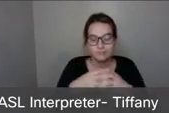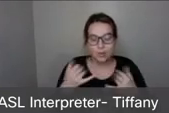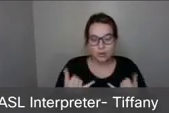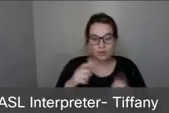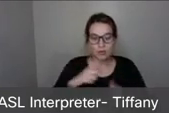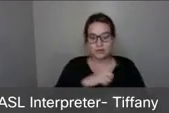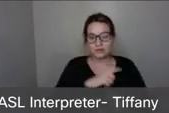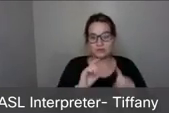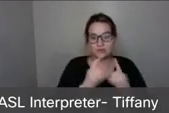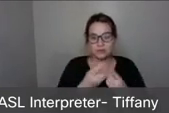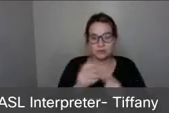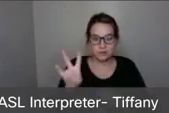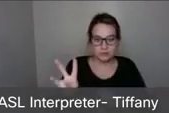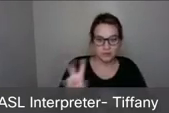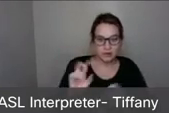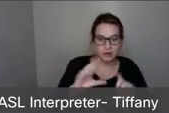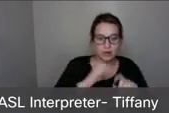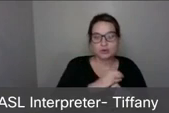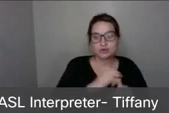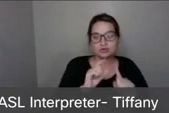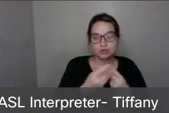and Congressional District 2. Thank you.